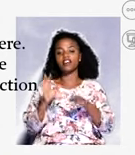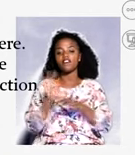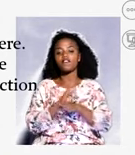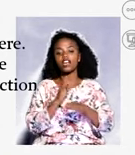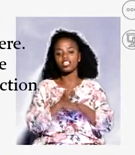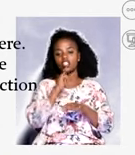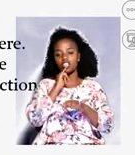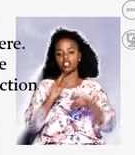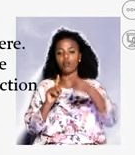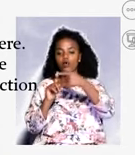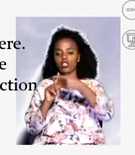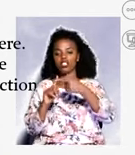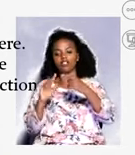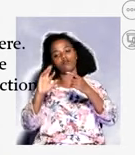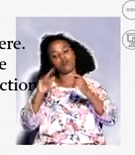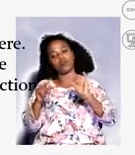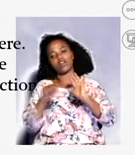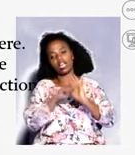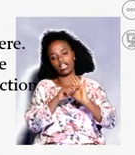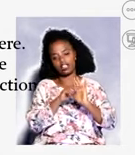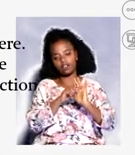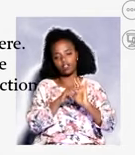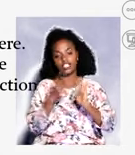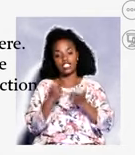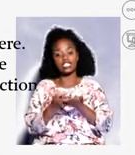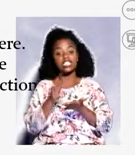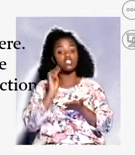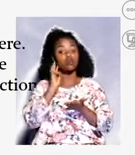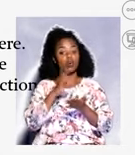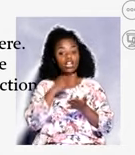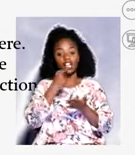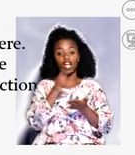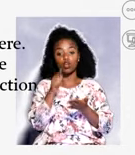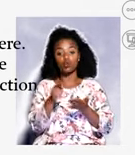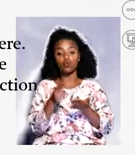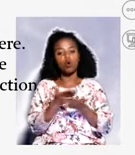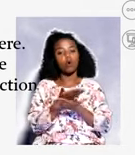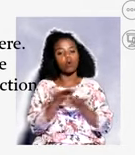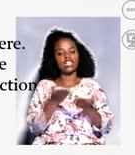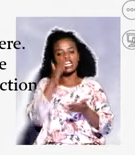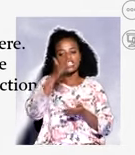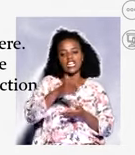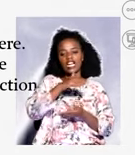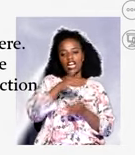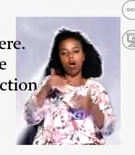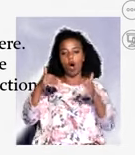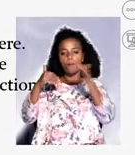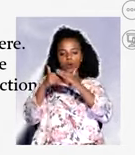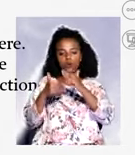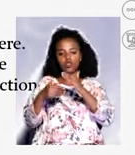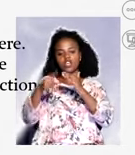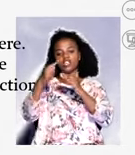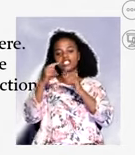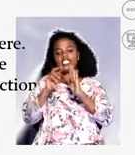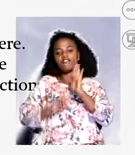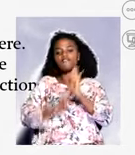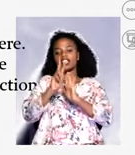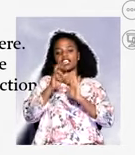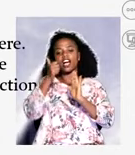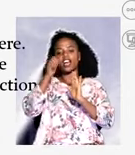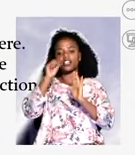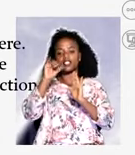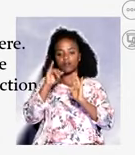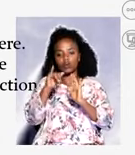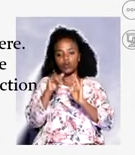positive or negative there. This will tell you whether the graph approaches the vertical asymptote in the upward